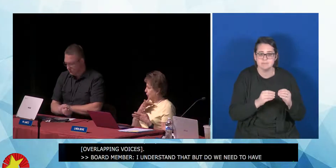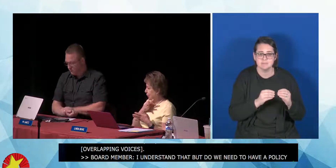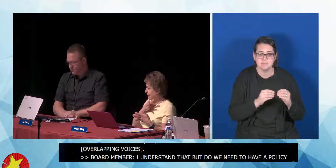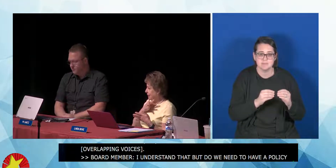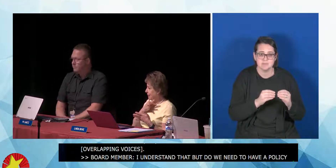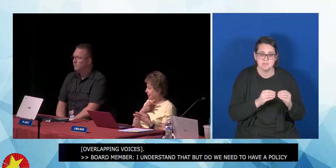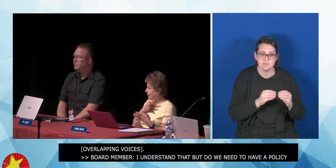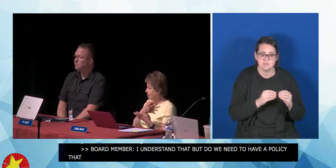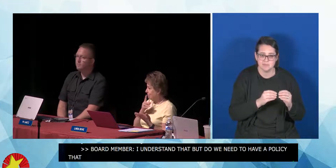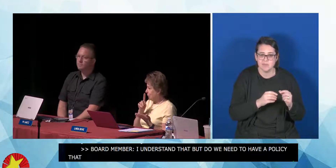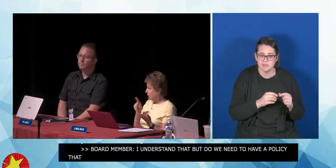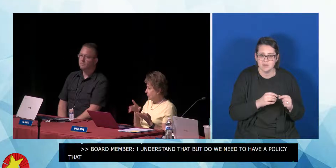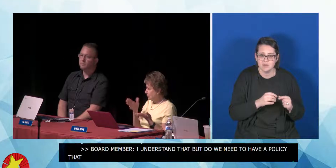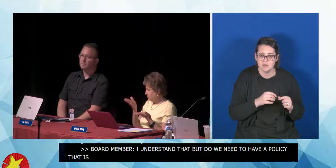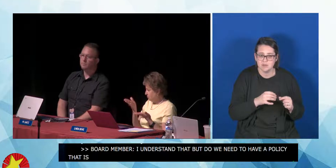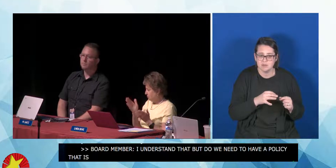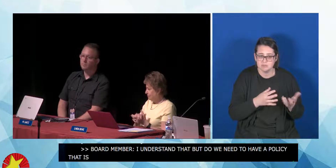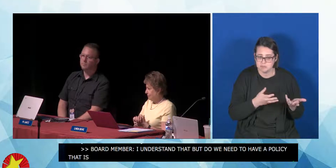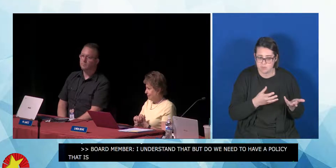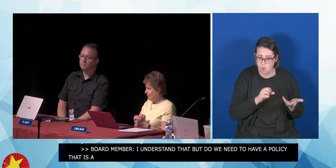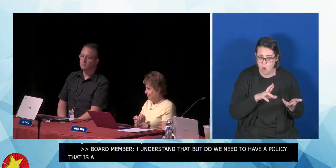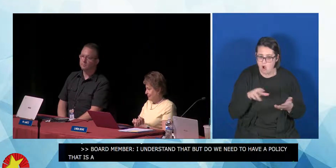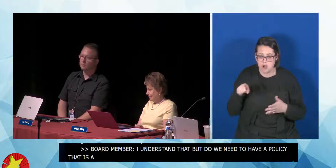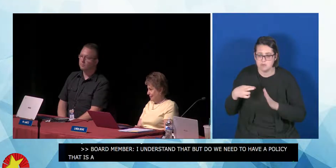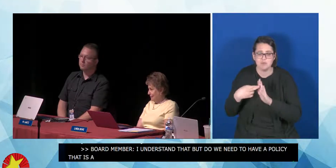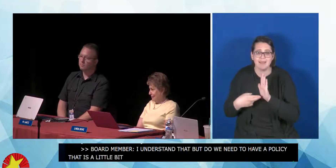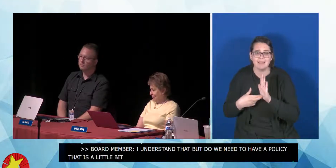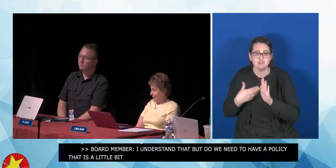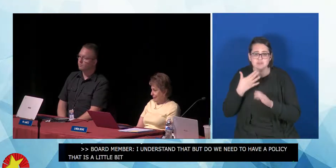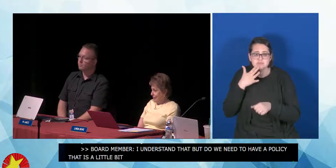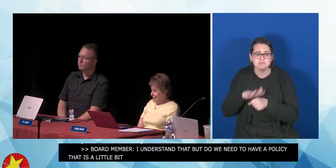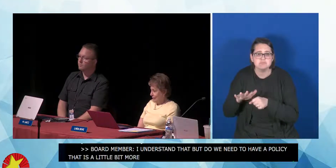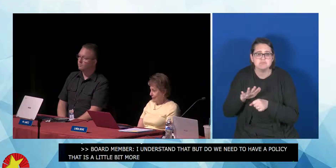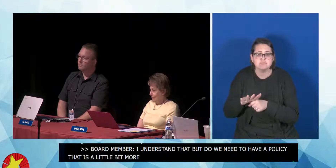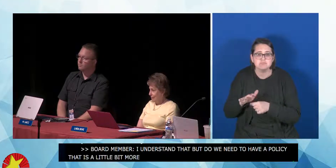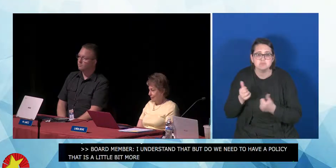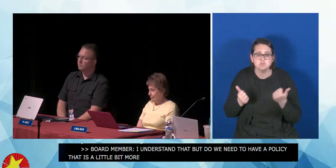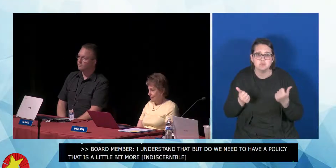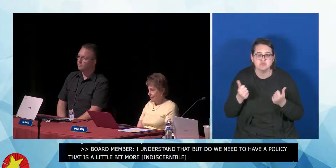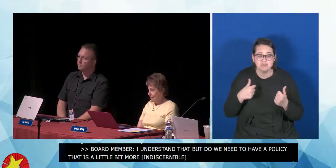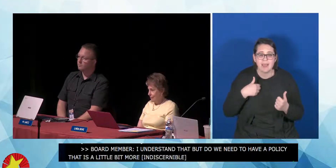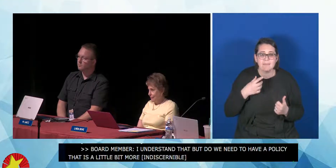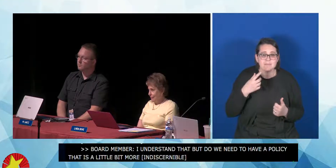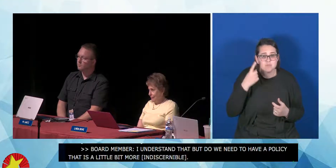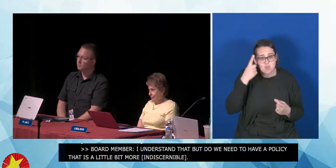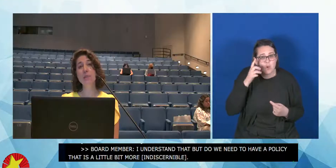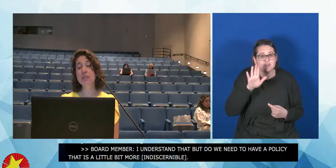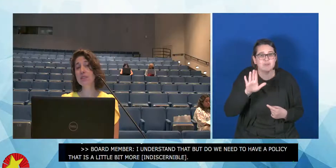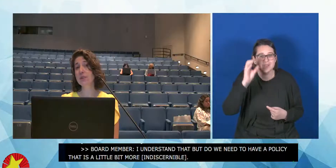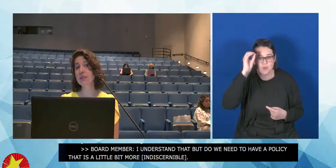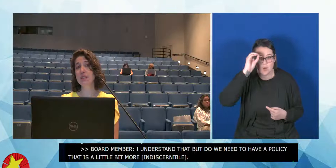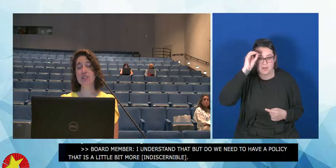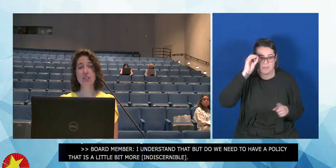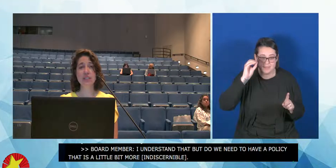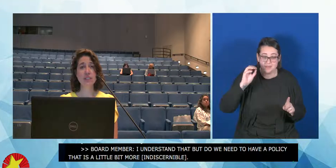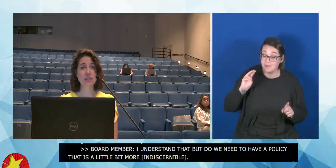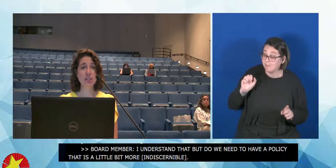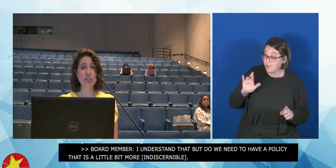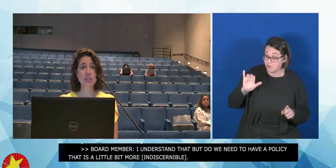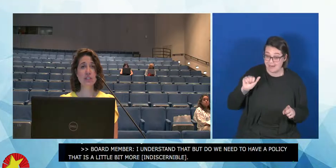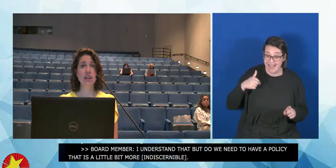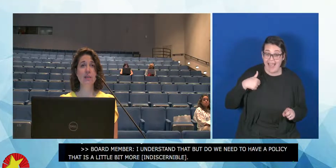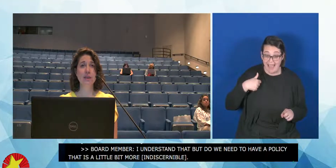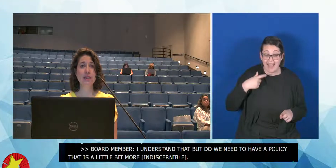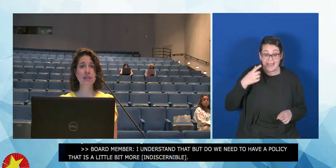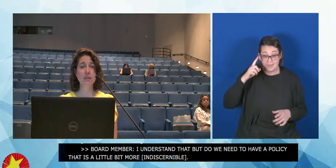firm footing, or is a regulation sufficient? And I'm wondering if you have an opinion on that. I believe that a regulation is